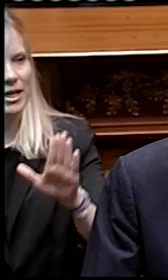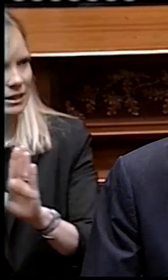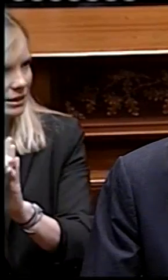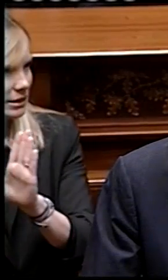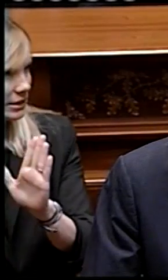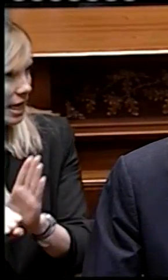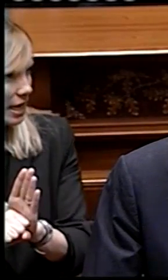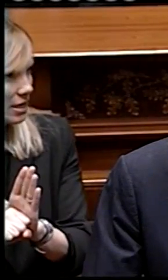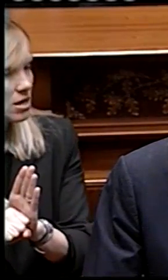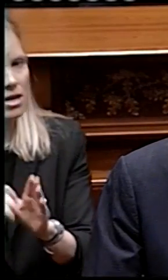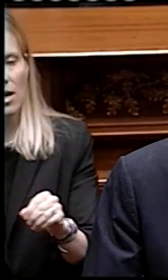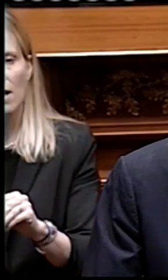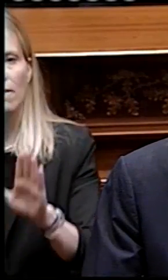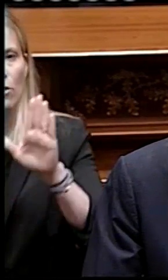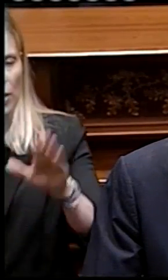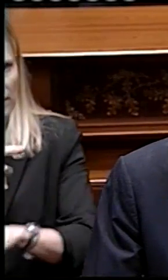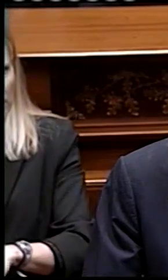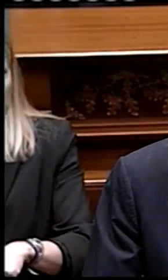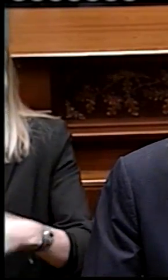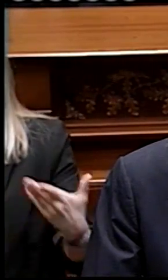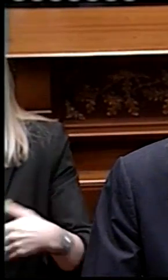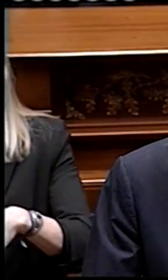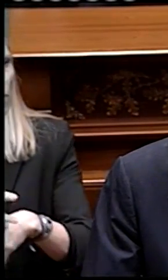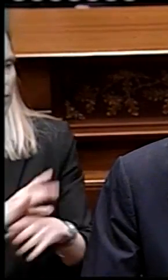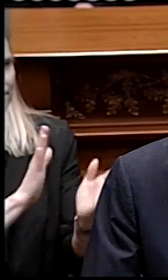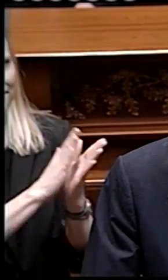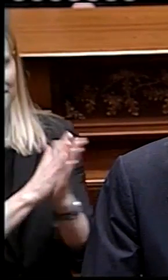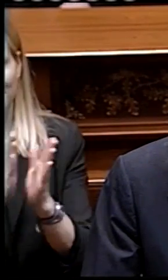state in the greatest nation on earth.